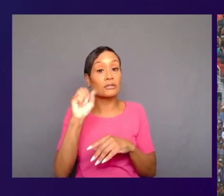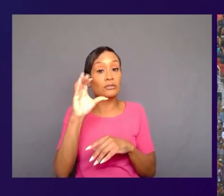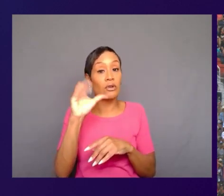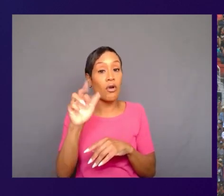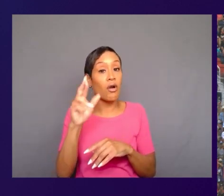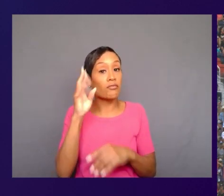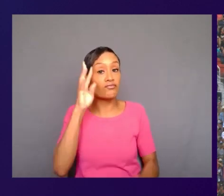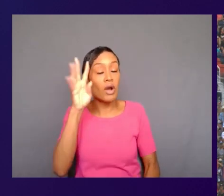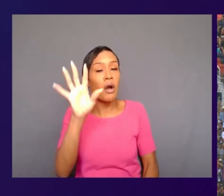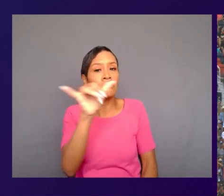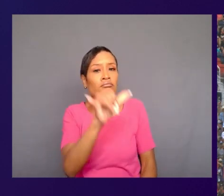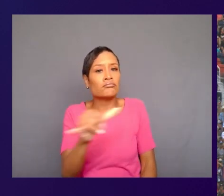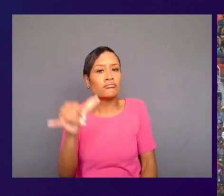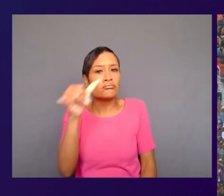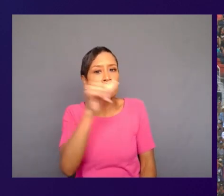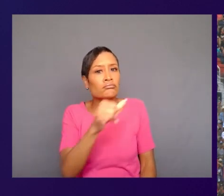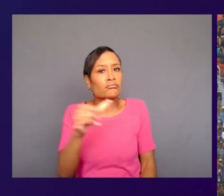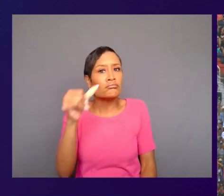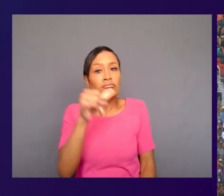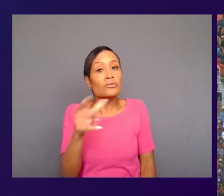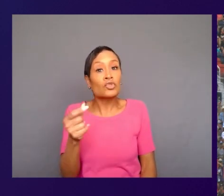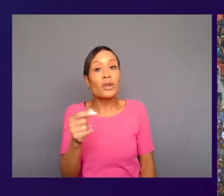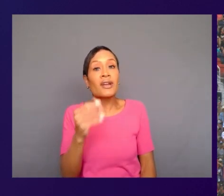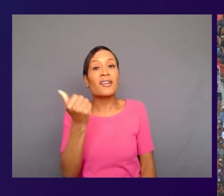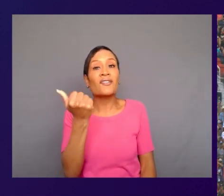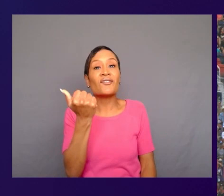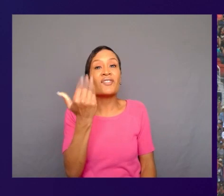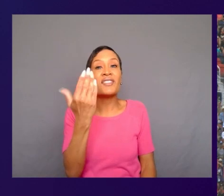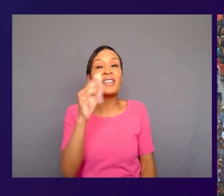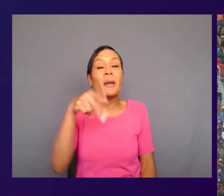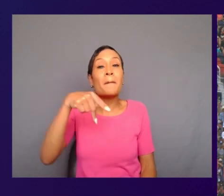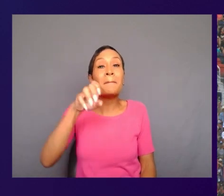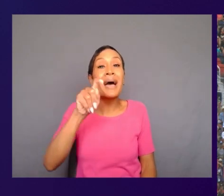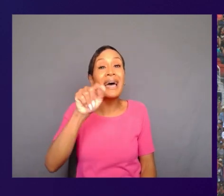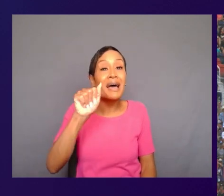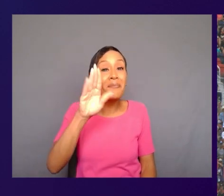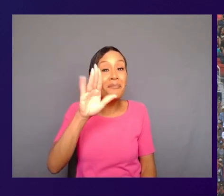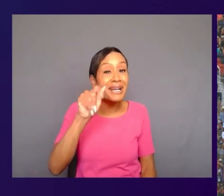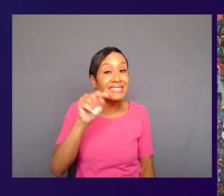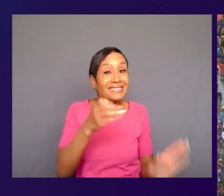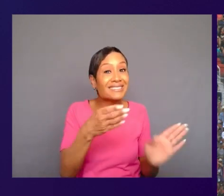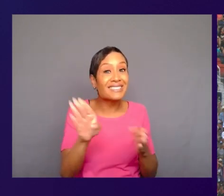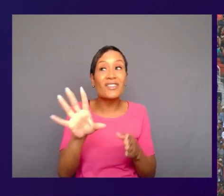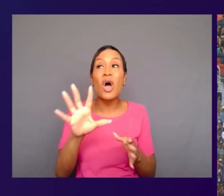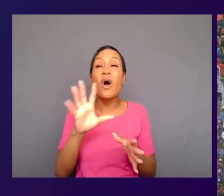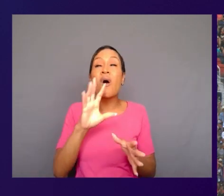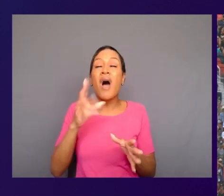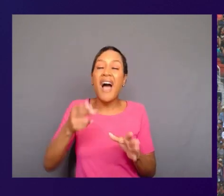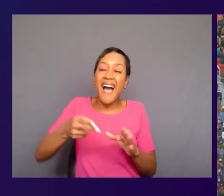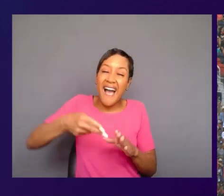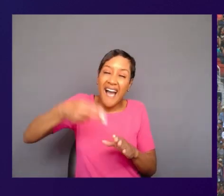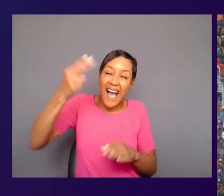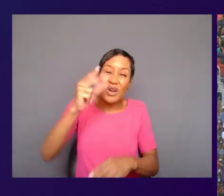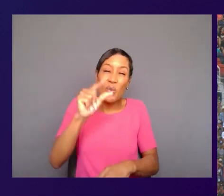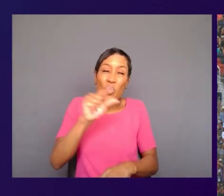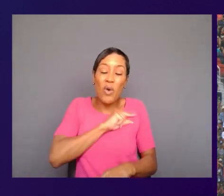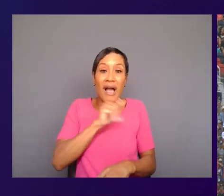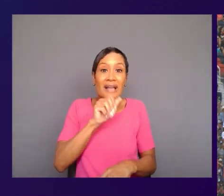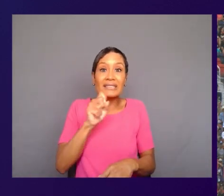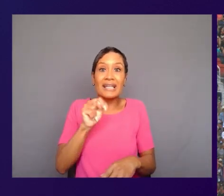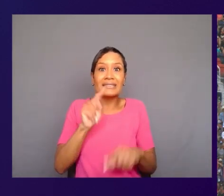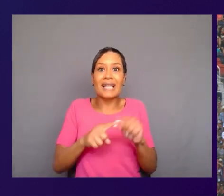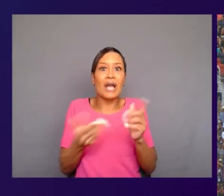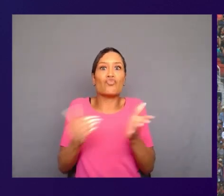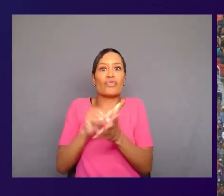pretty groundbreaking. They migrated 15 petabytes of media archives, including some of their super high quality assets that they could not recreate,